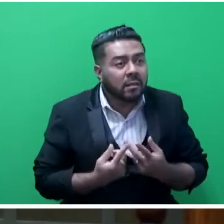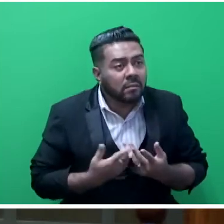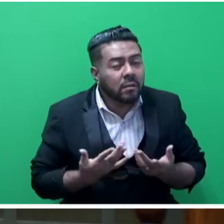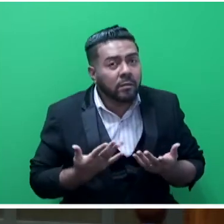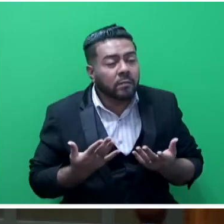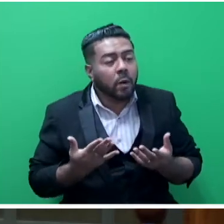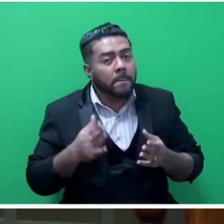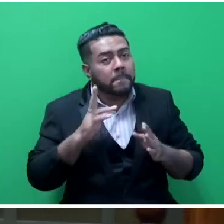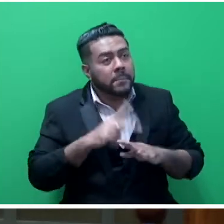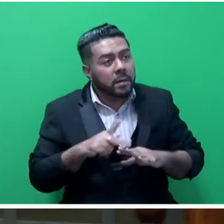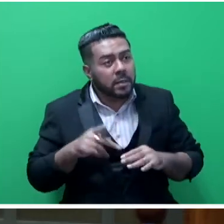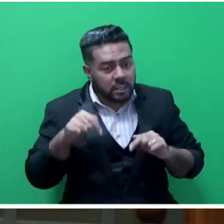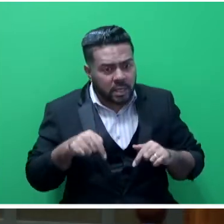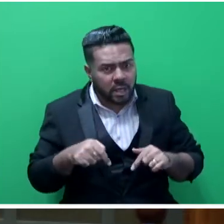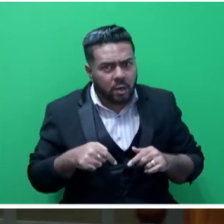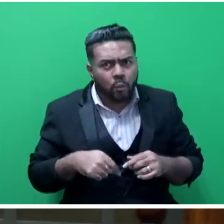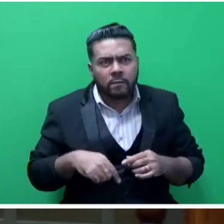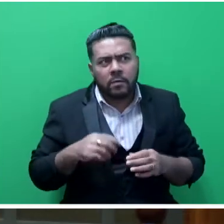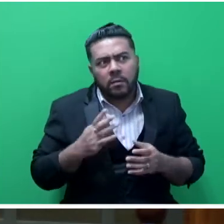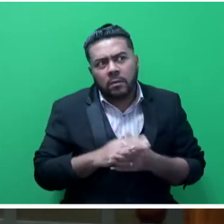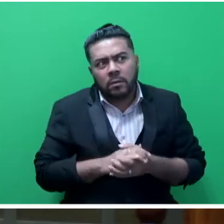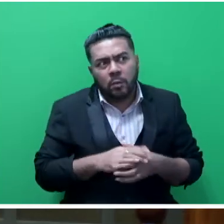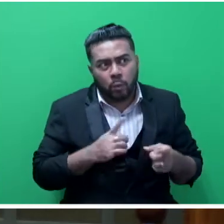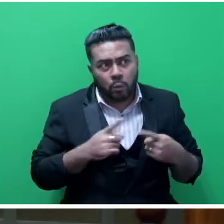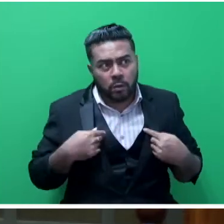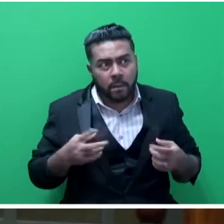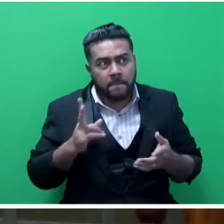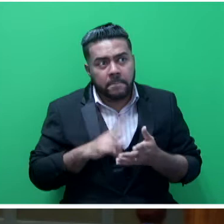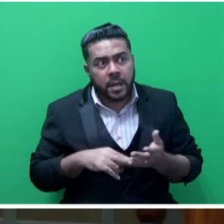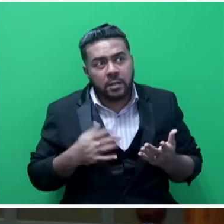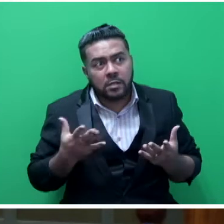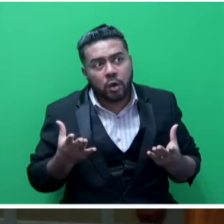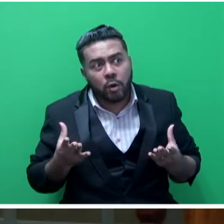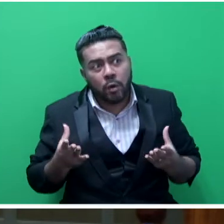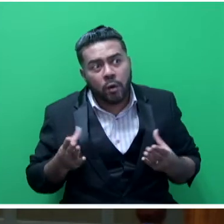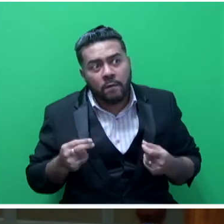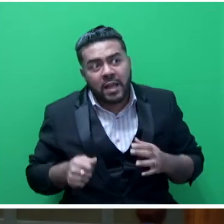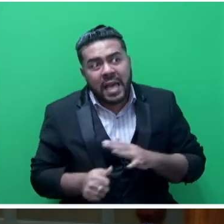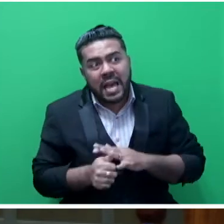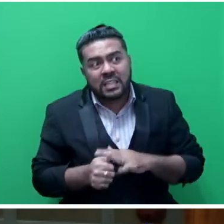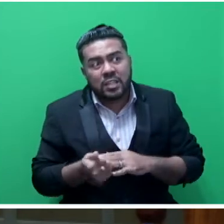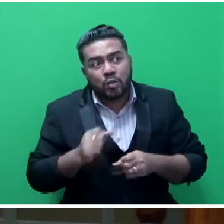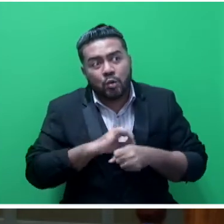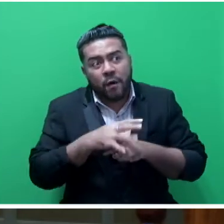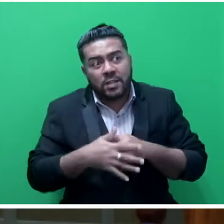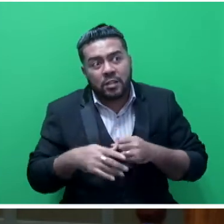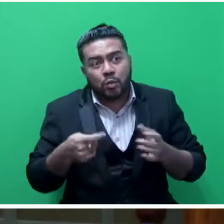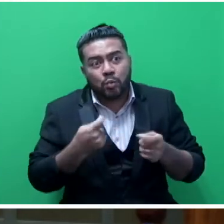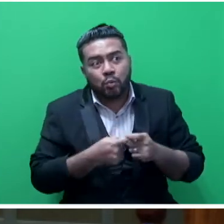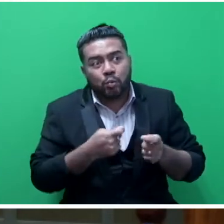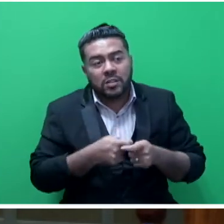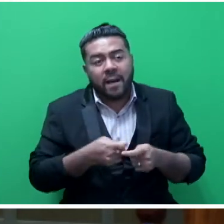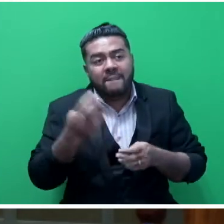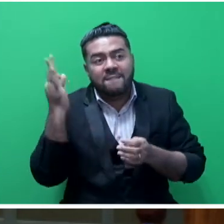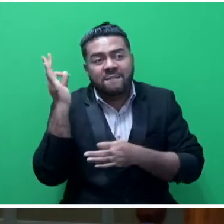Parliament here at about 12 midnight, we are part of what is called the Access to COVID Tools Facilitation